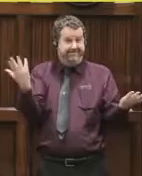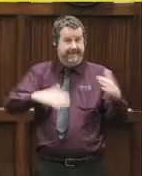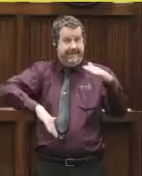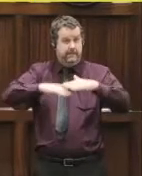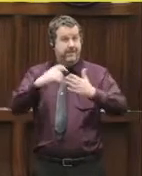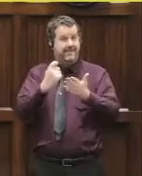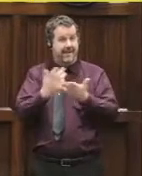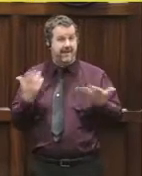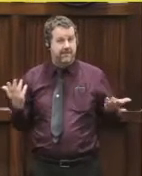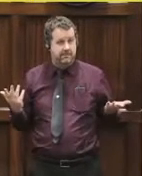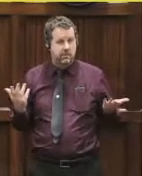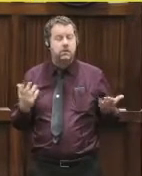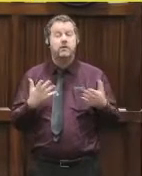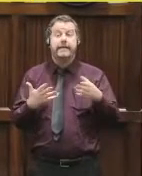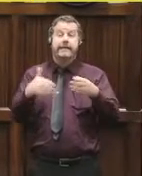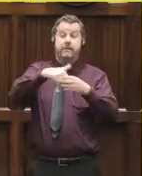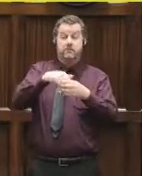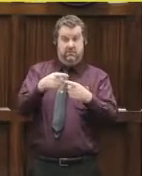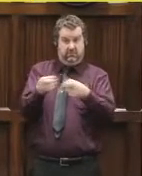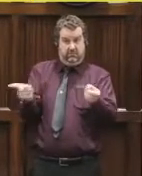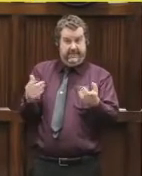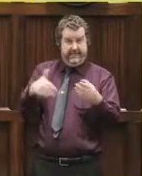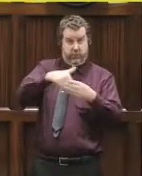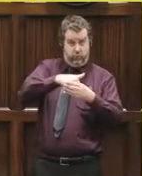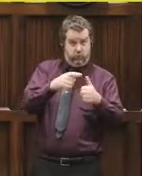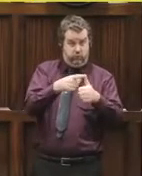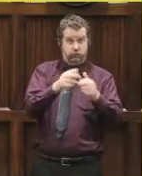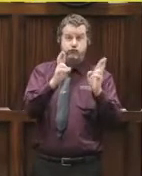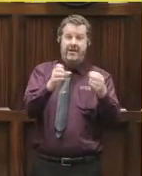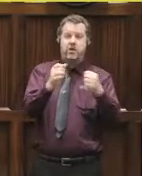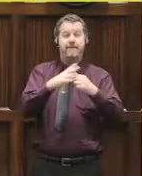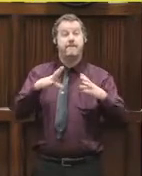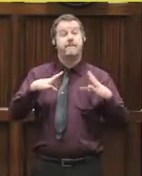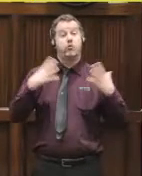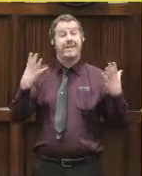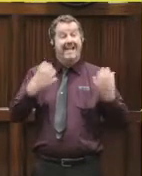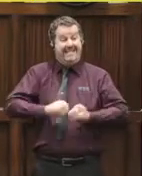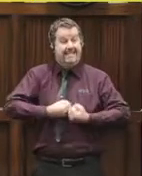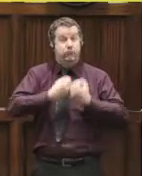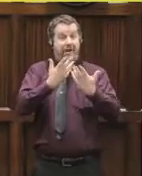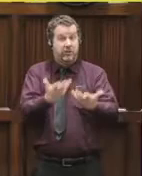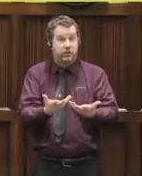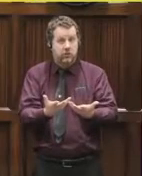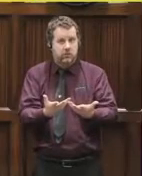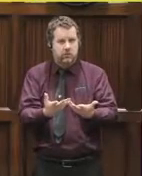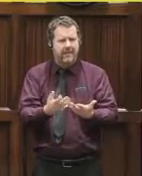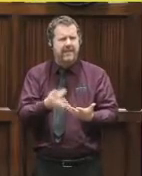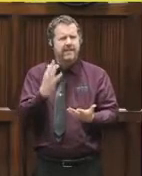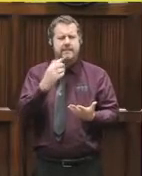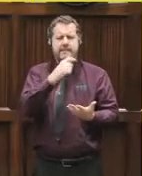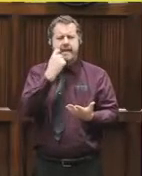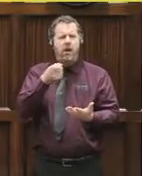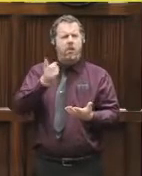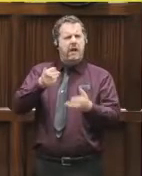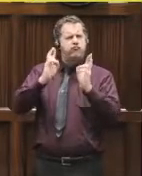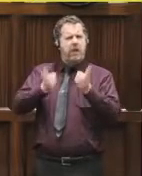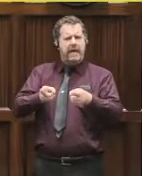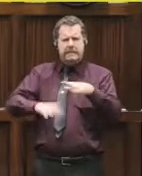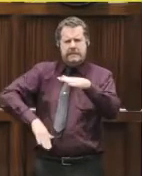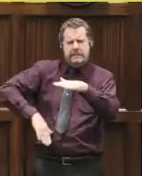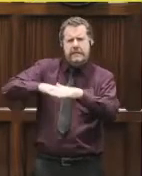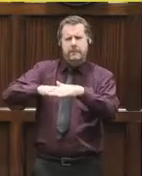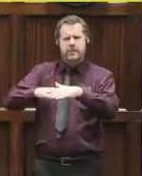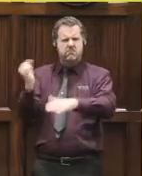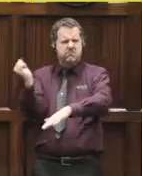limited. This includes the right of free expression. Any claim that this right has been restricted,